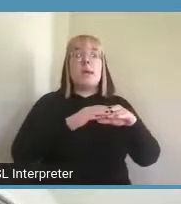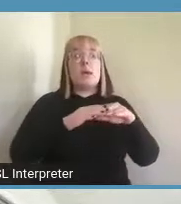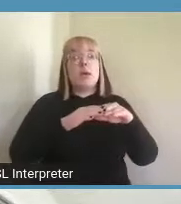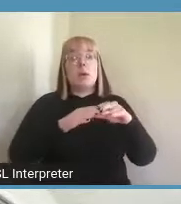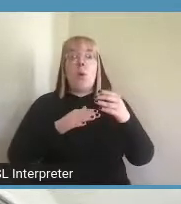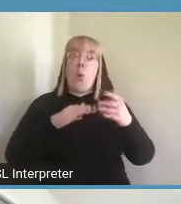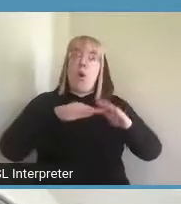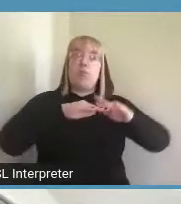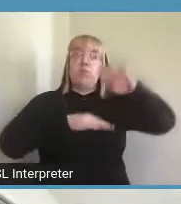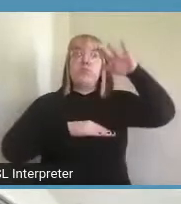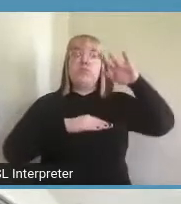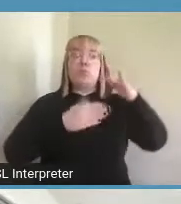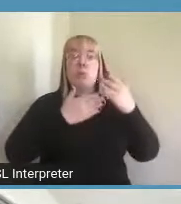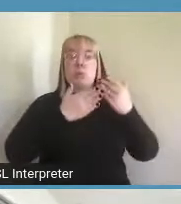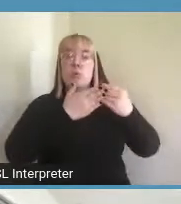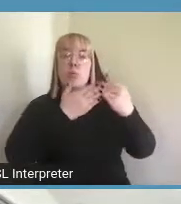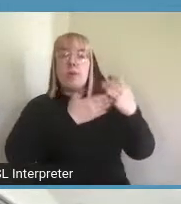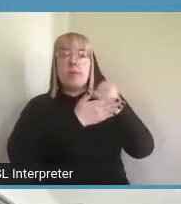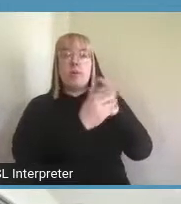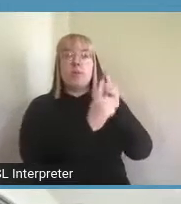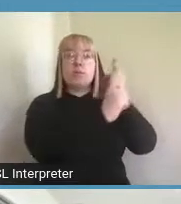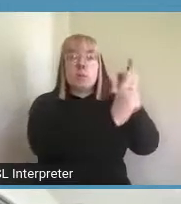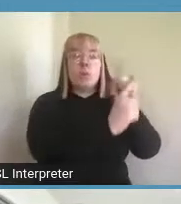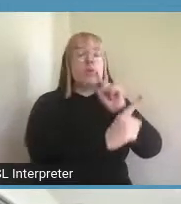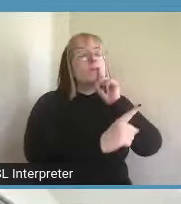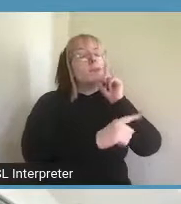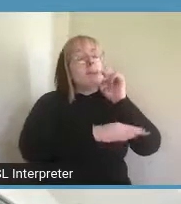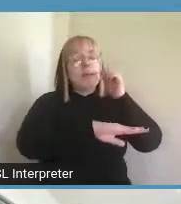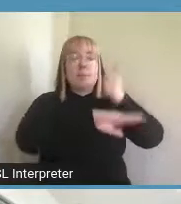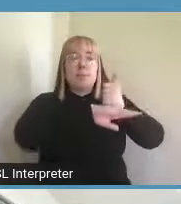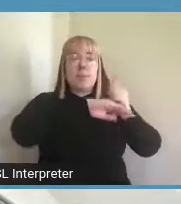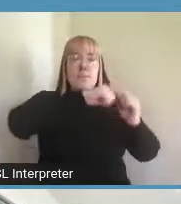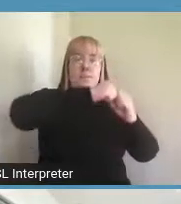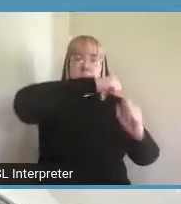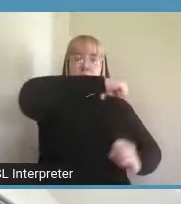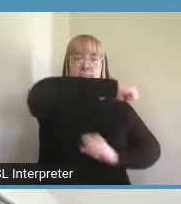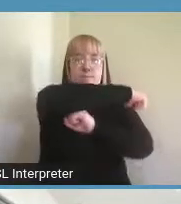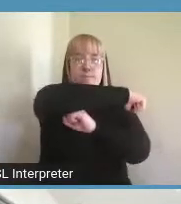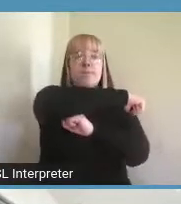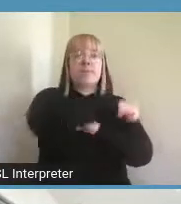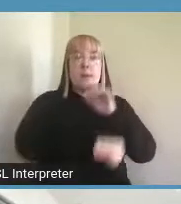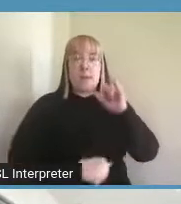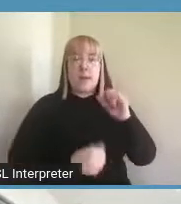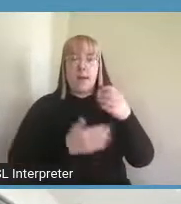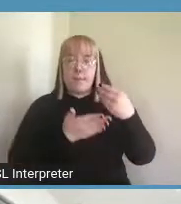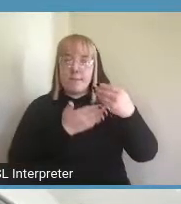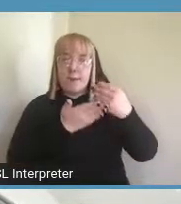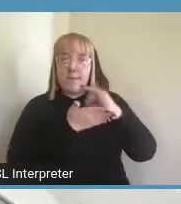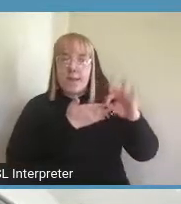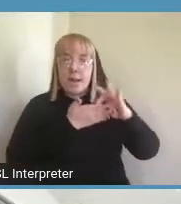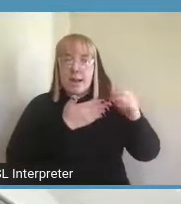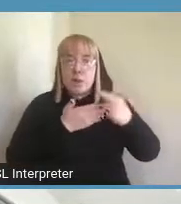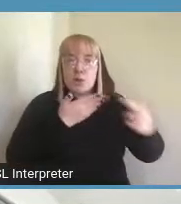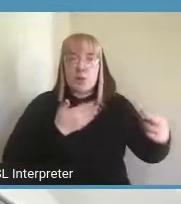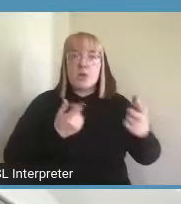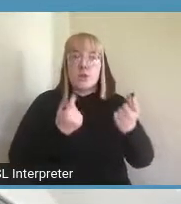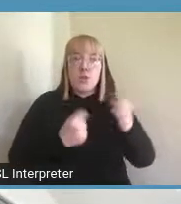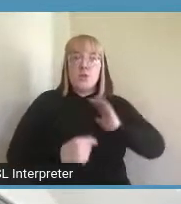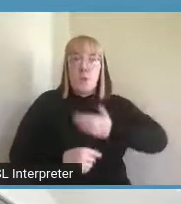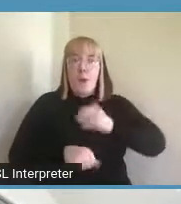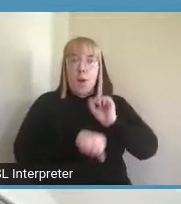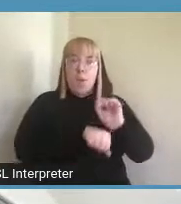revenue projections. That's a really important foundation for us. We need financial resources to do our work. So we're responsible for